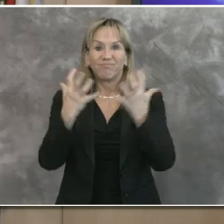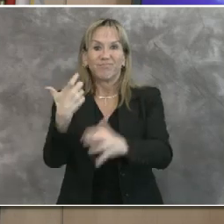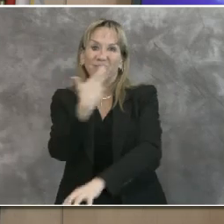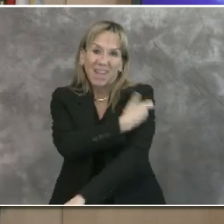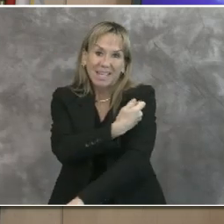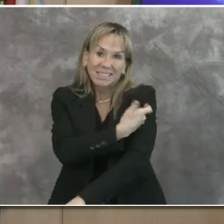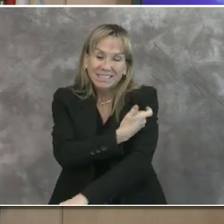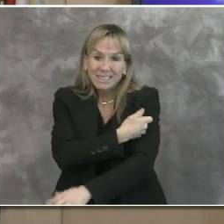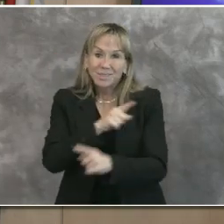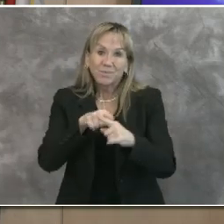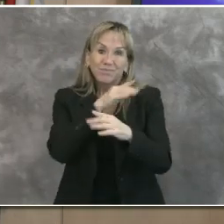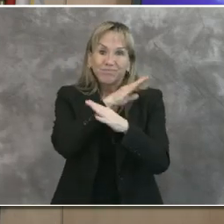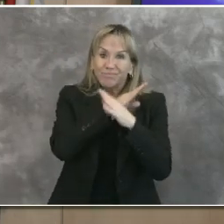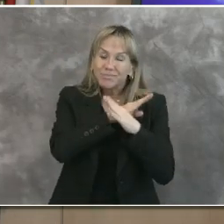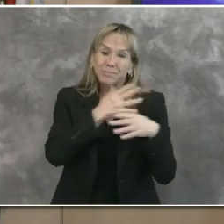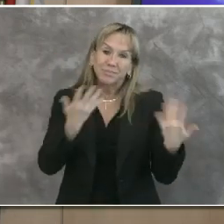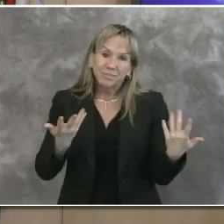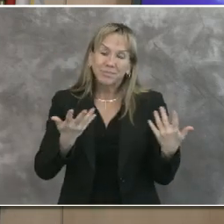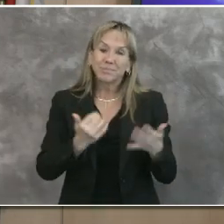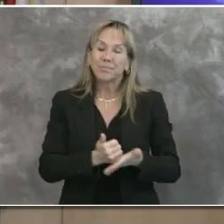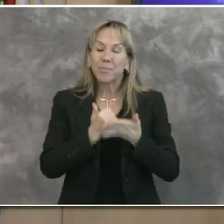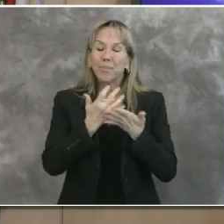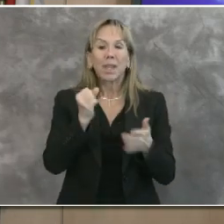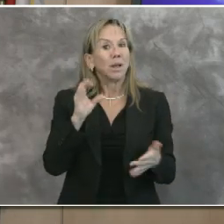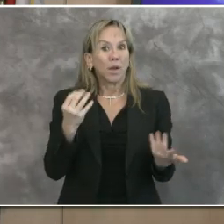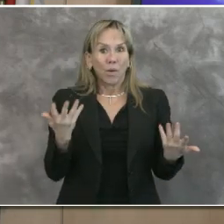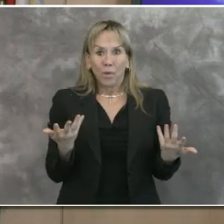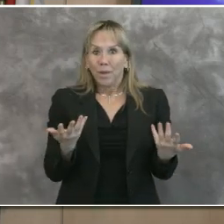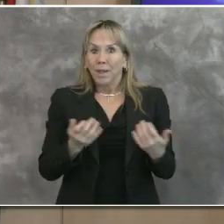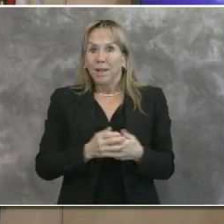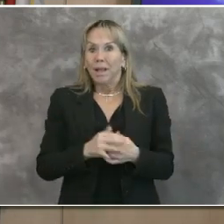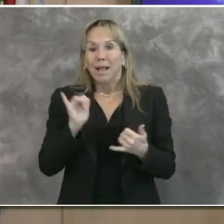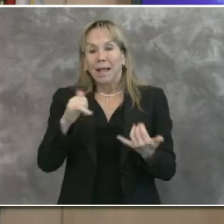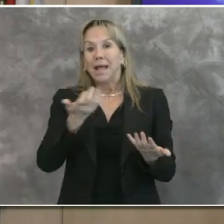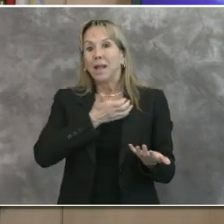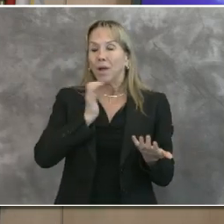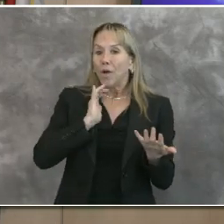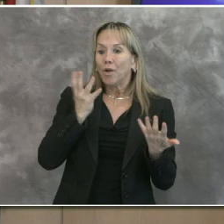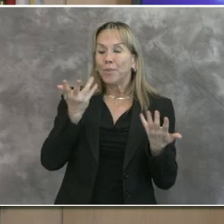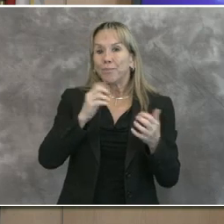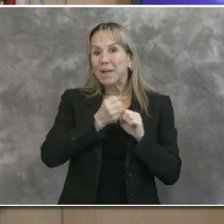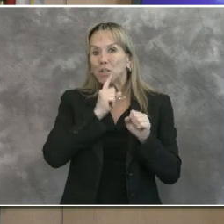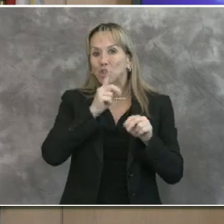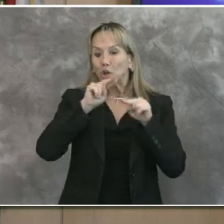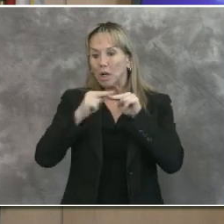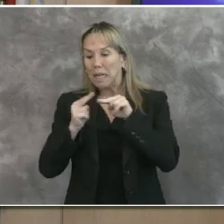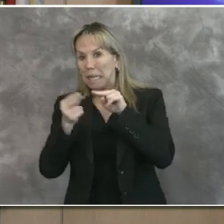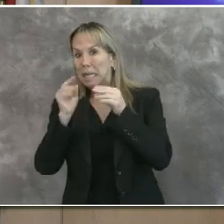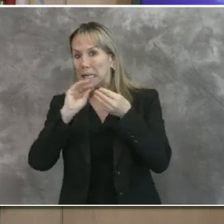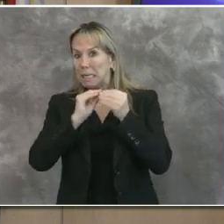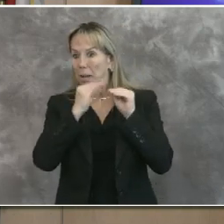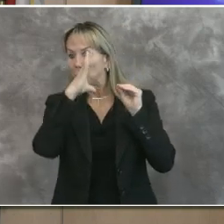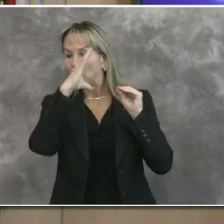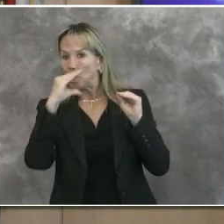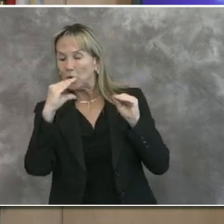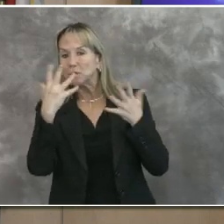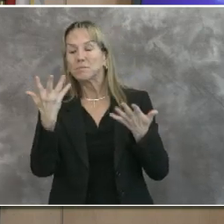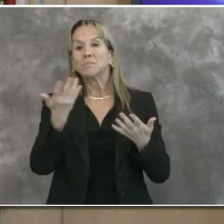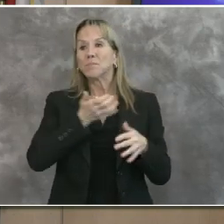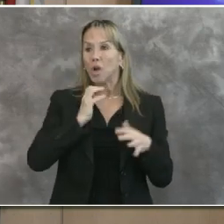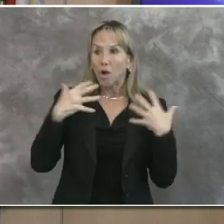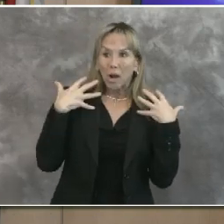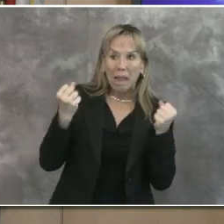our general flattening, based on the integrity of our healthcare system, combined with the reality that getting